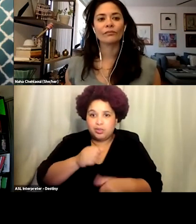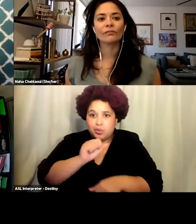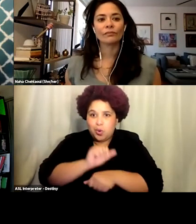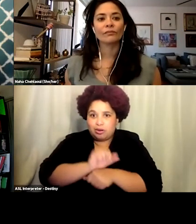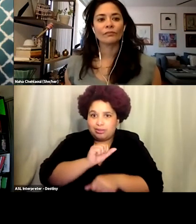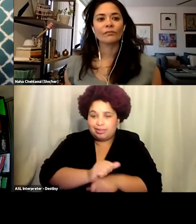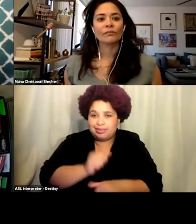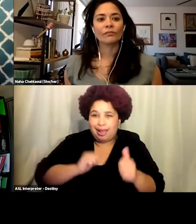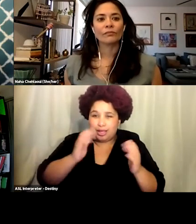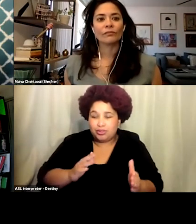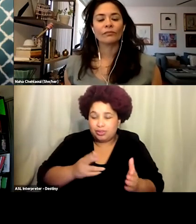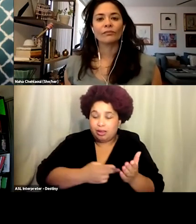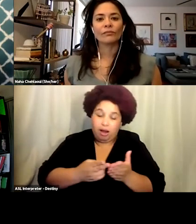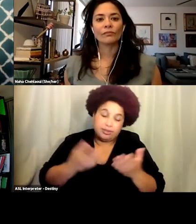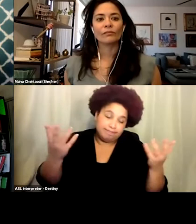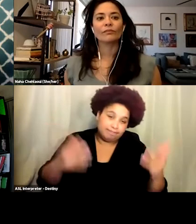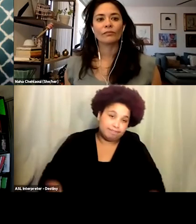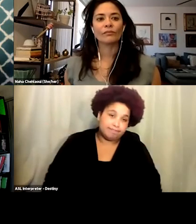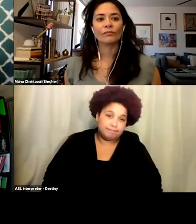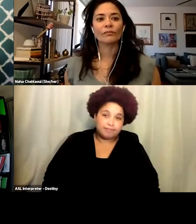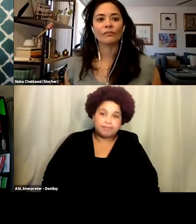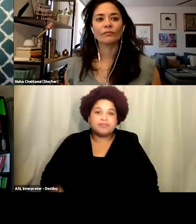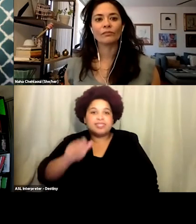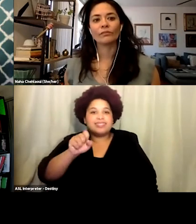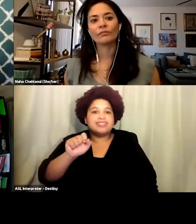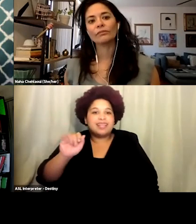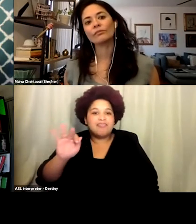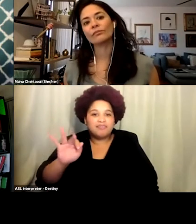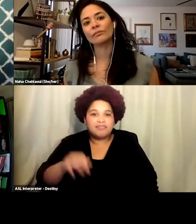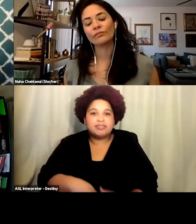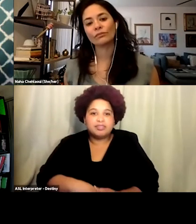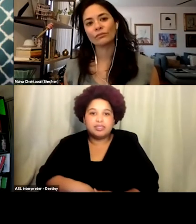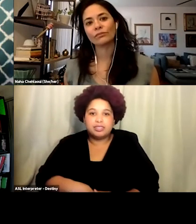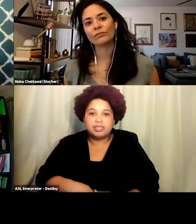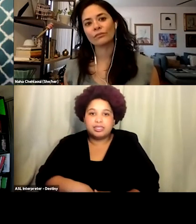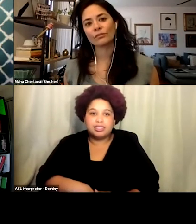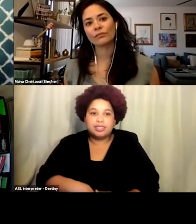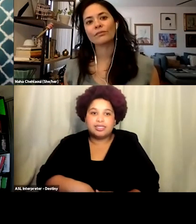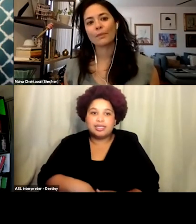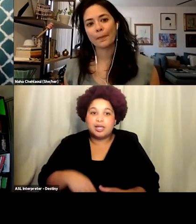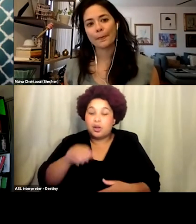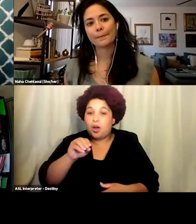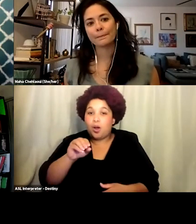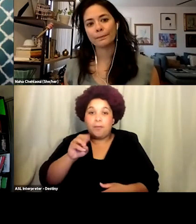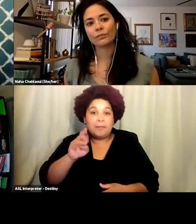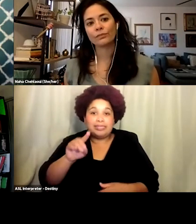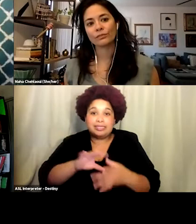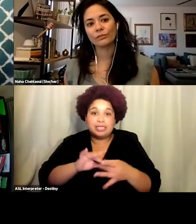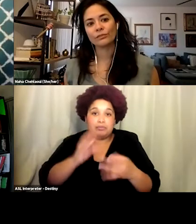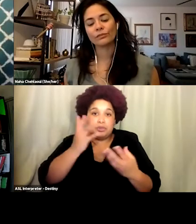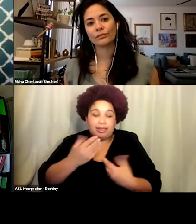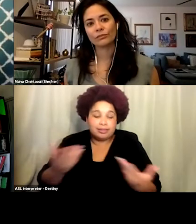working actor, honestly. Yeah. Assaf. What Omid just said there was just beautifully